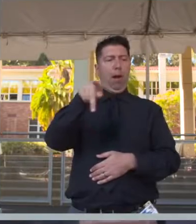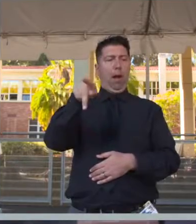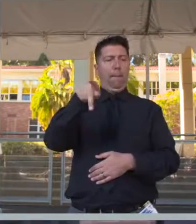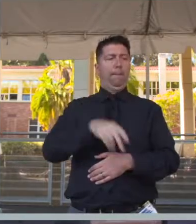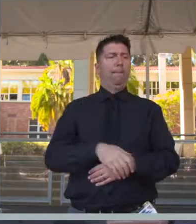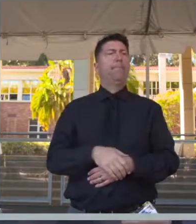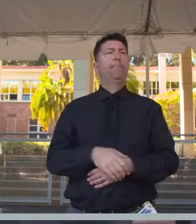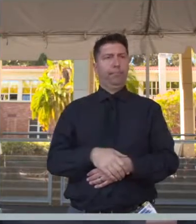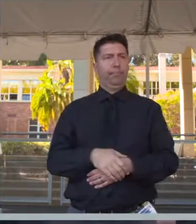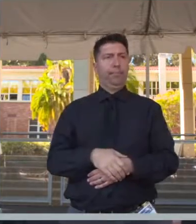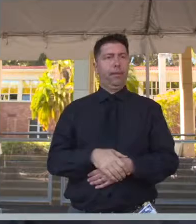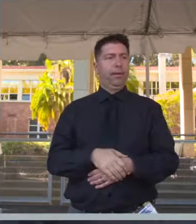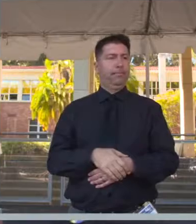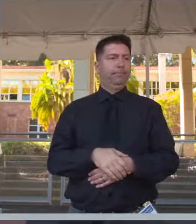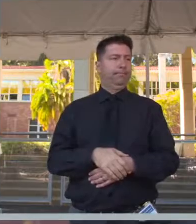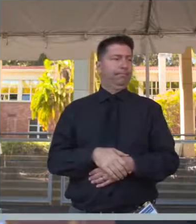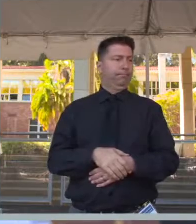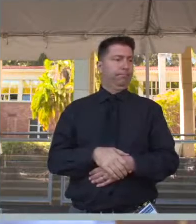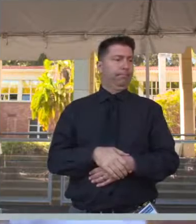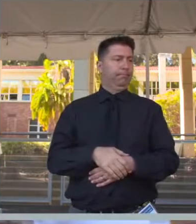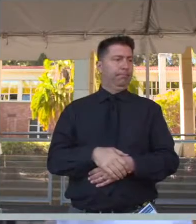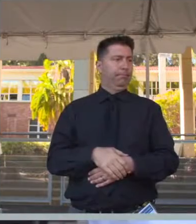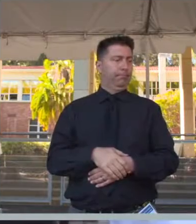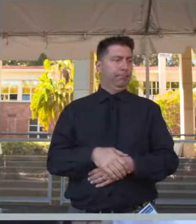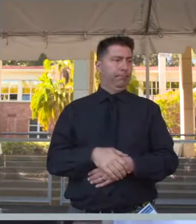Amy Christina Lee.